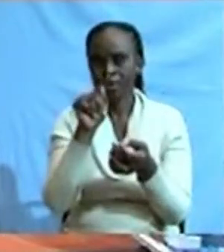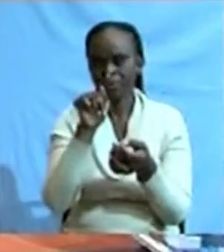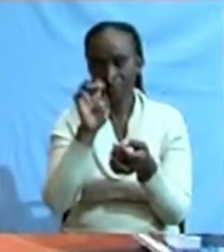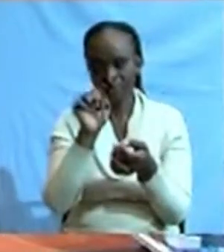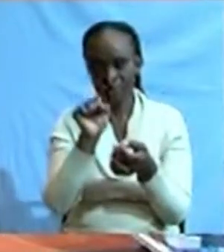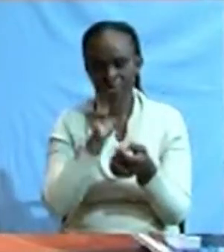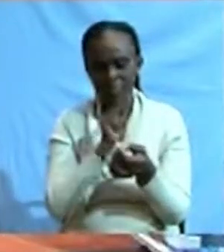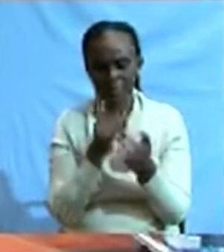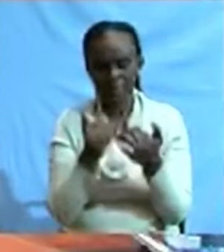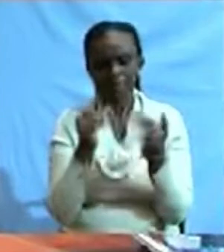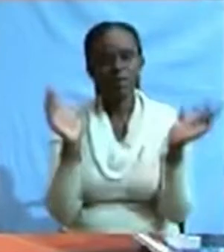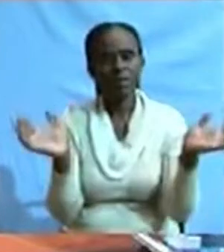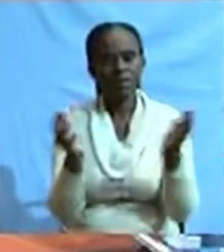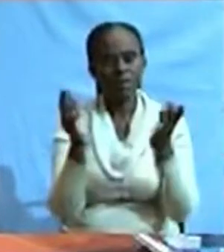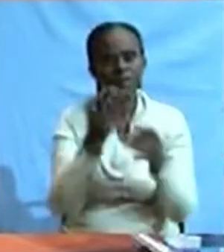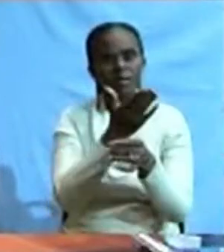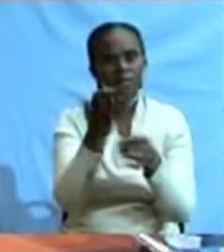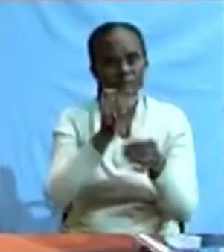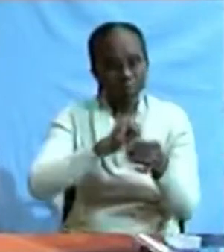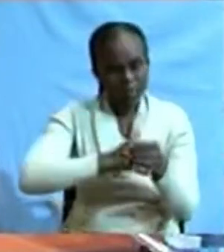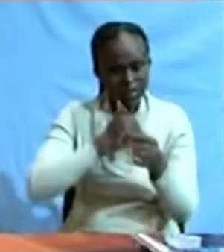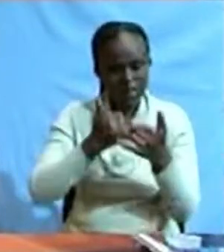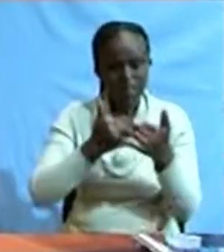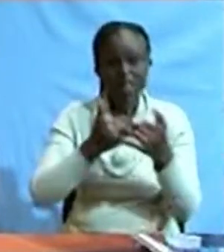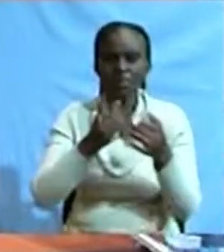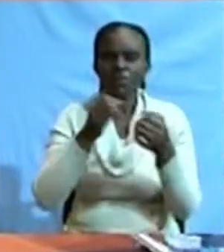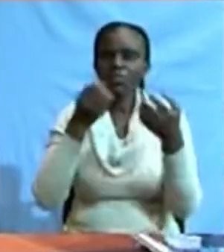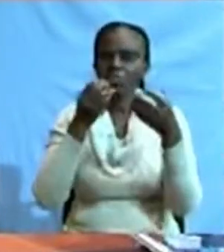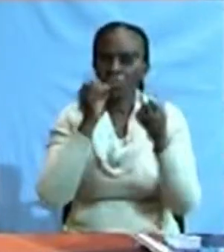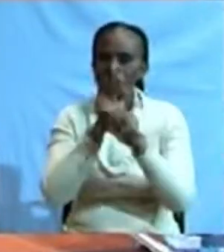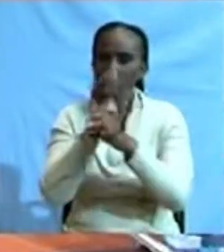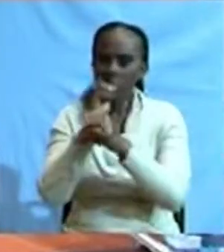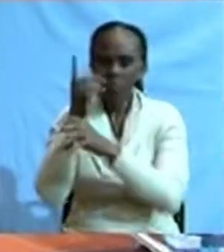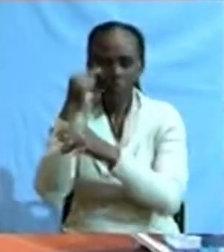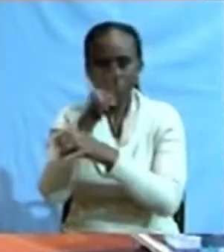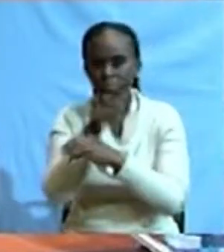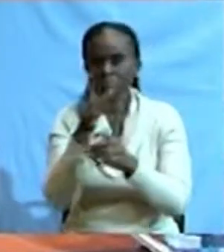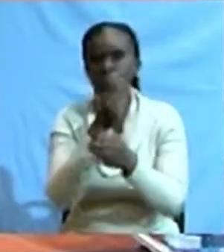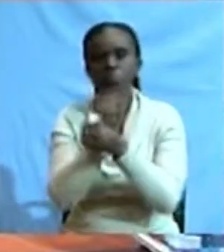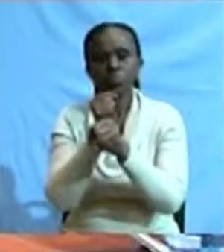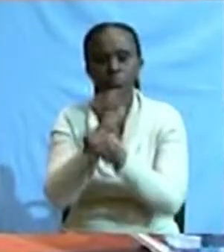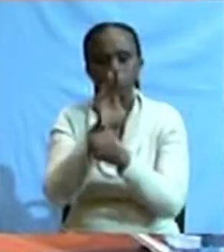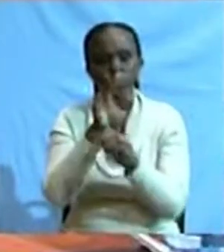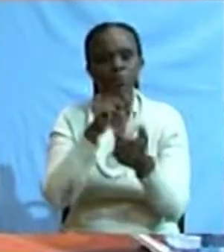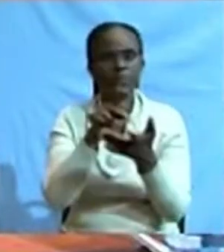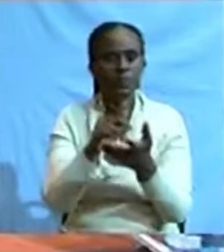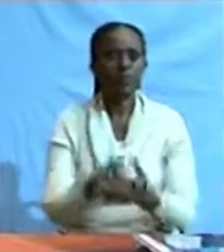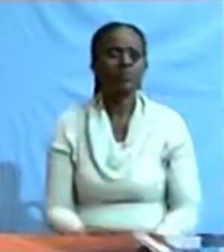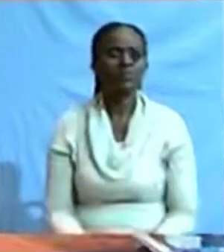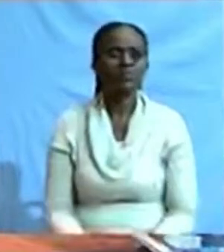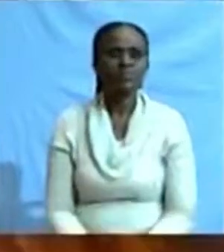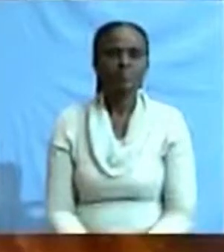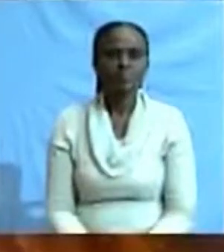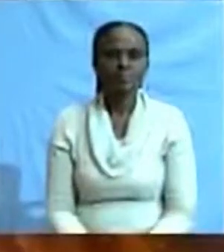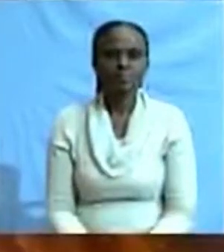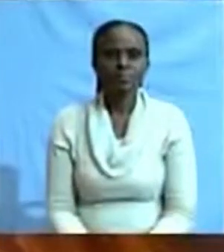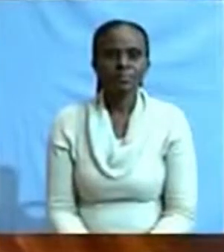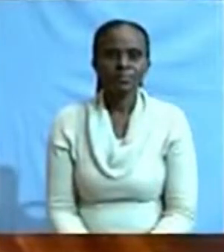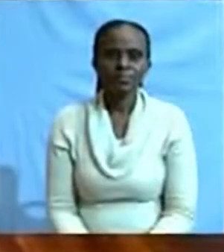want to entice them so that we increase the willingness for them to settle their dues. Honorable Kapampi, then Honorable